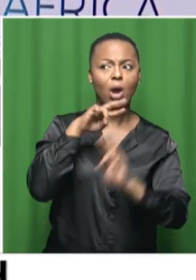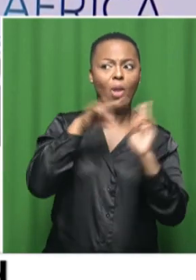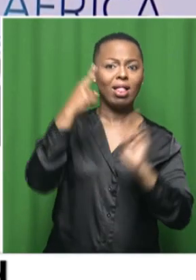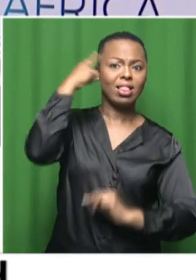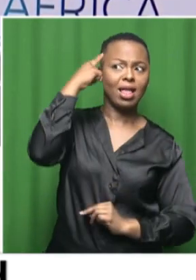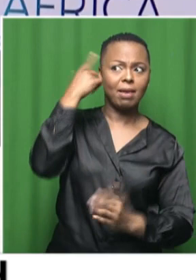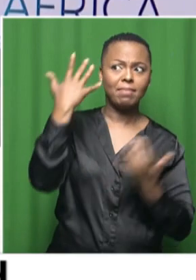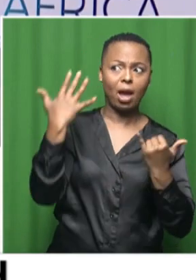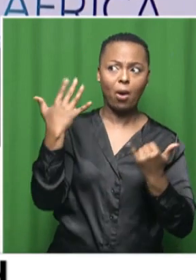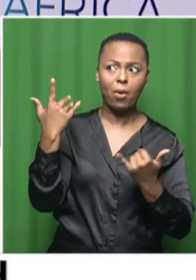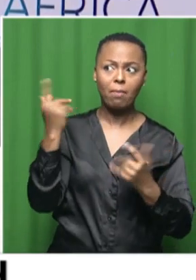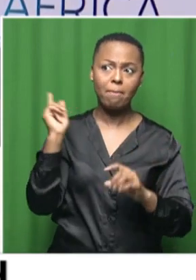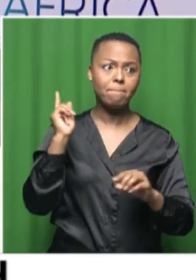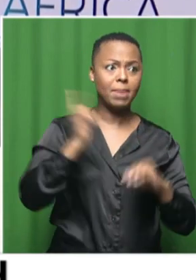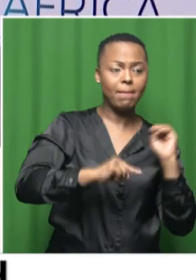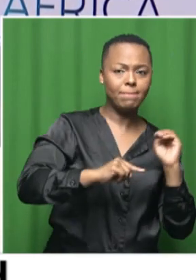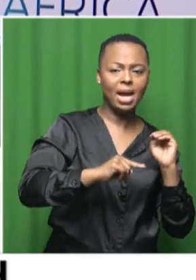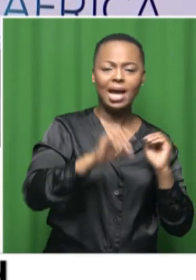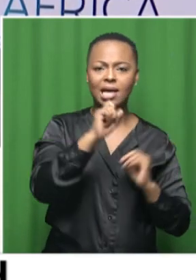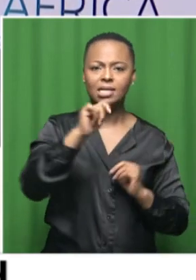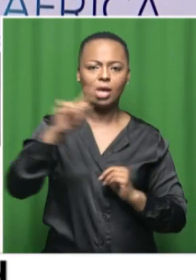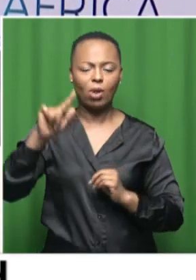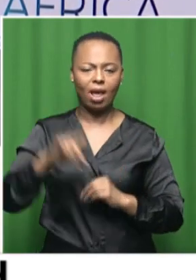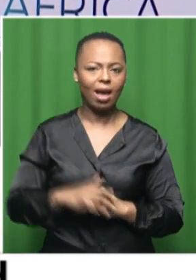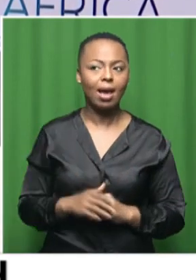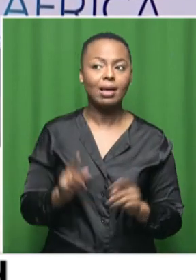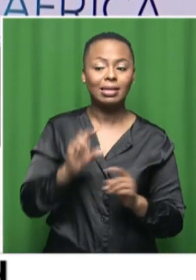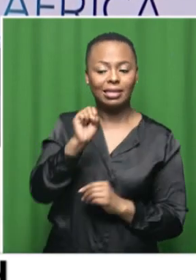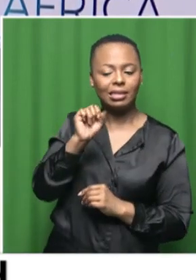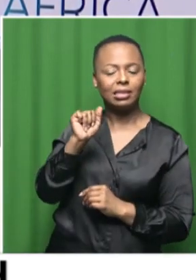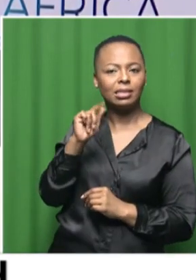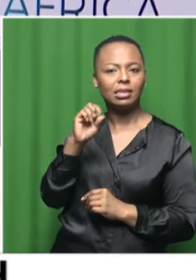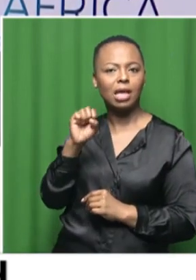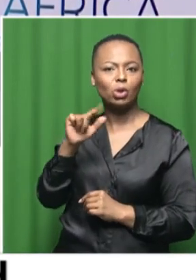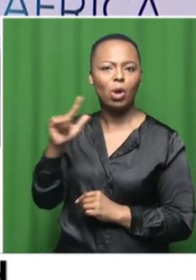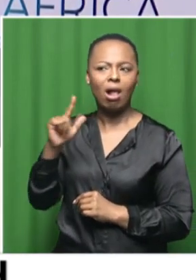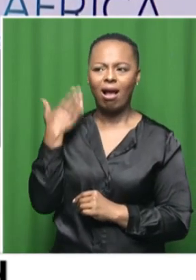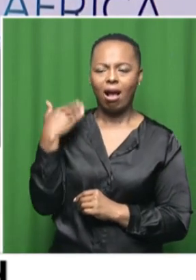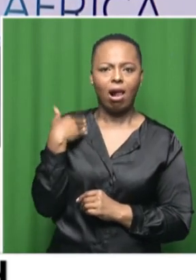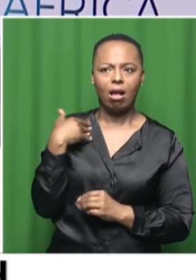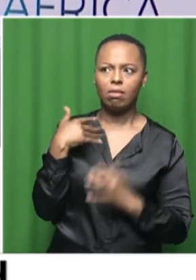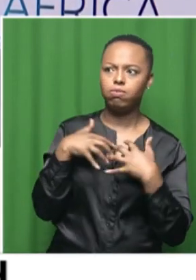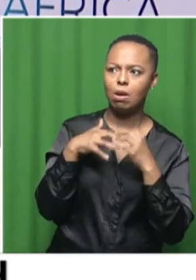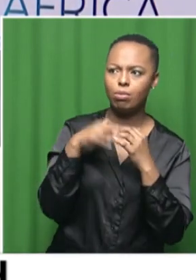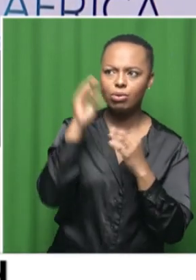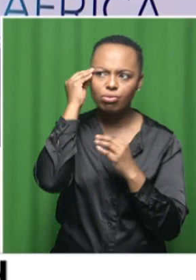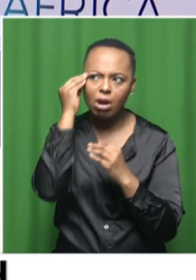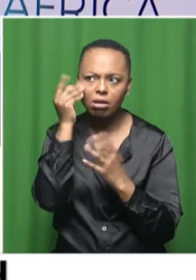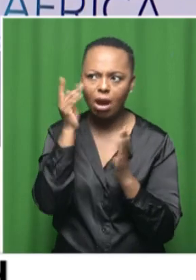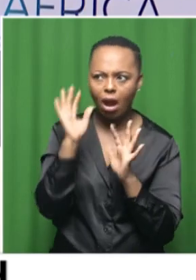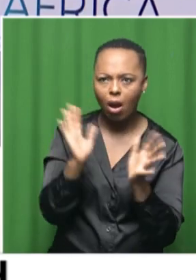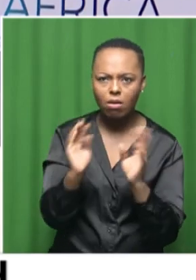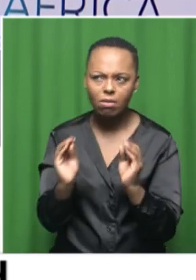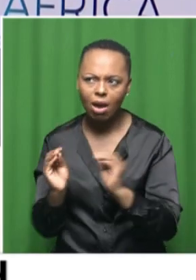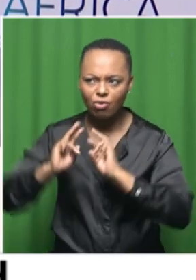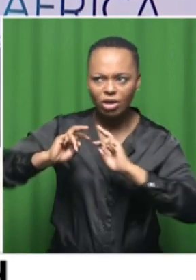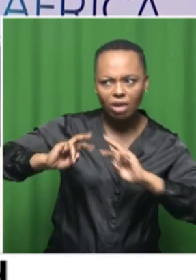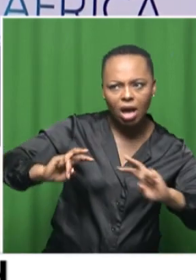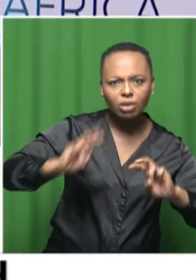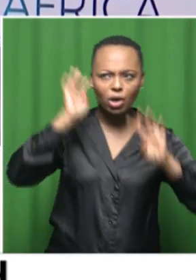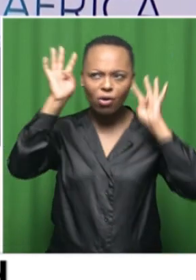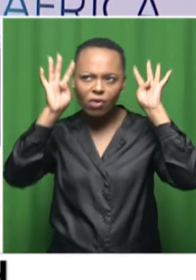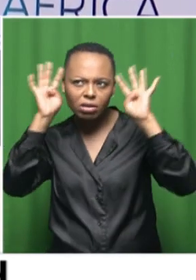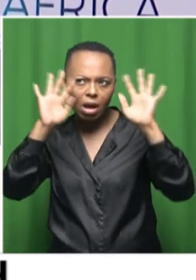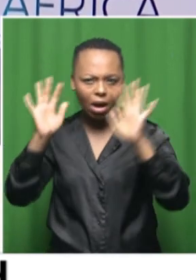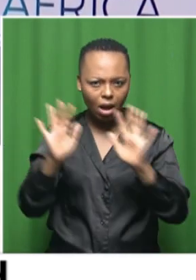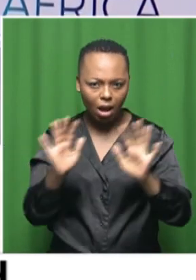beat Sasol, but you still need significant levels of investments into research and innovation. And